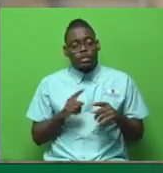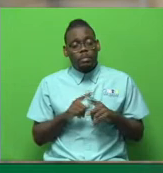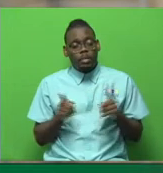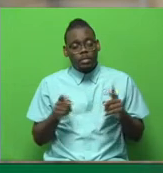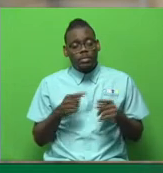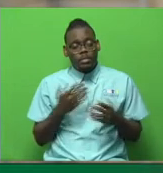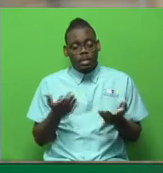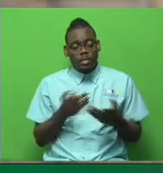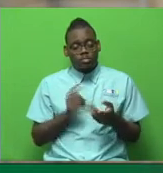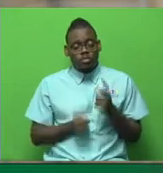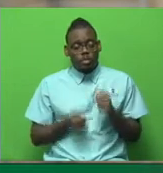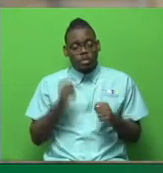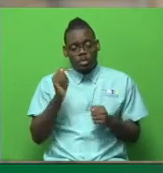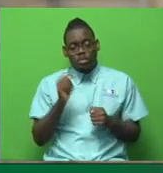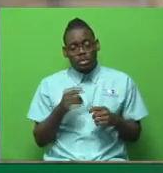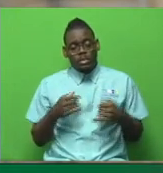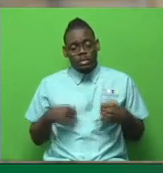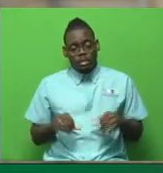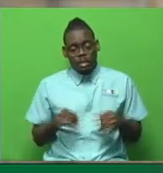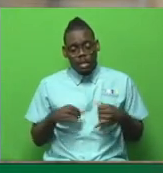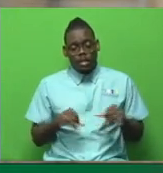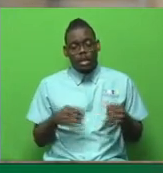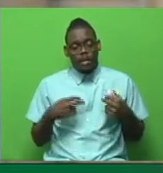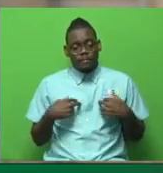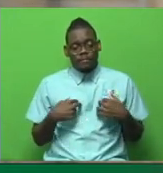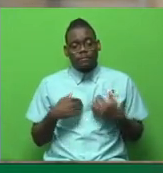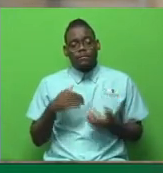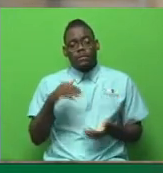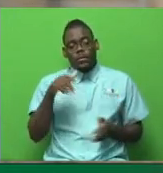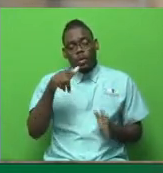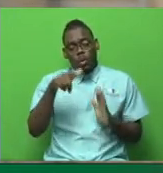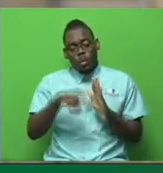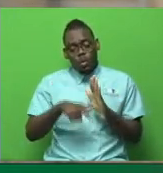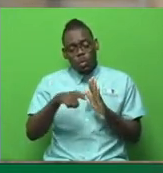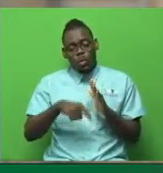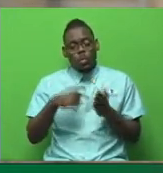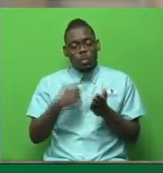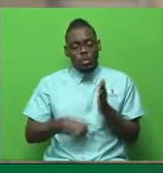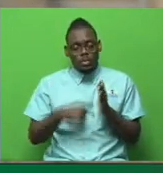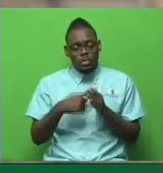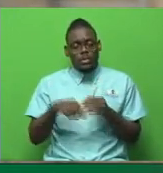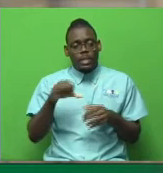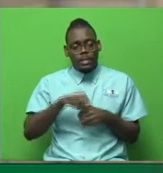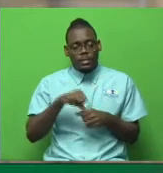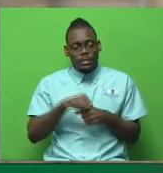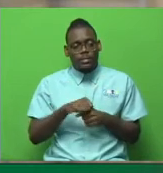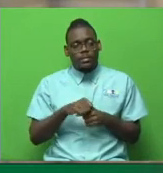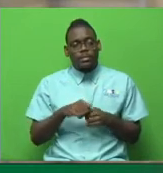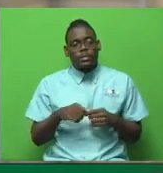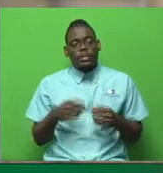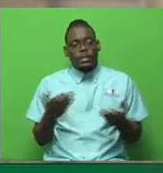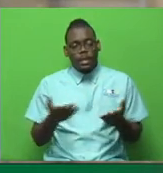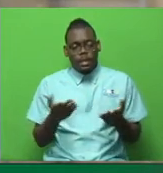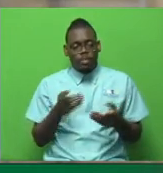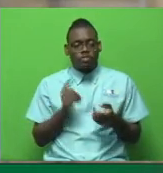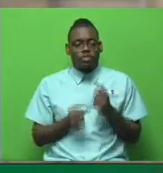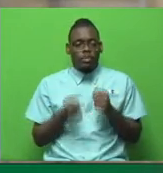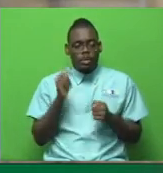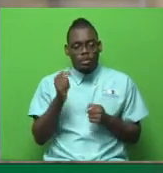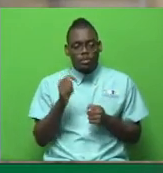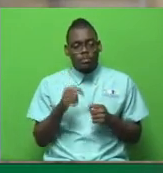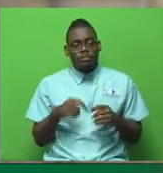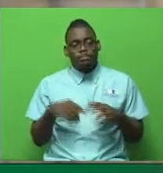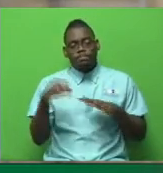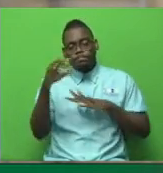in the region Mr Deputy speaker those are facts not feelings at the same time